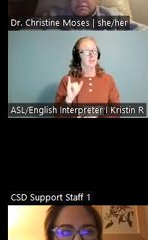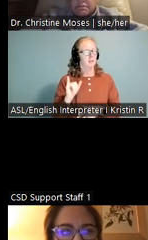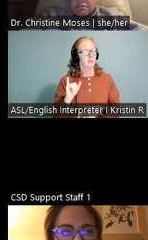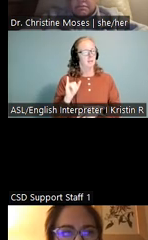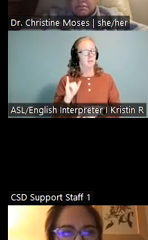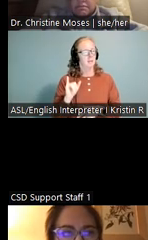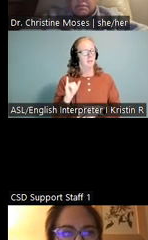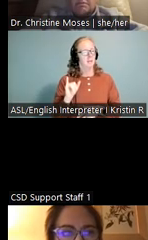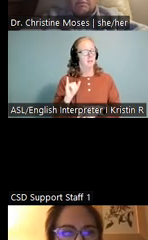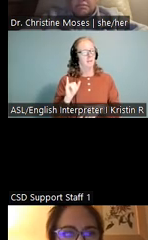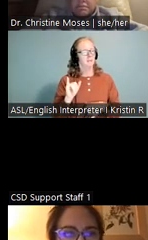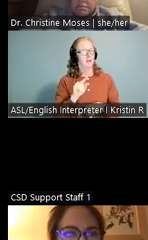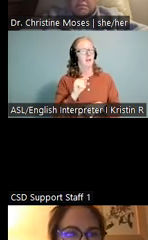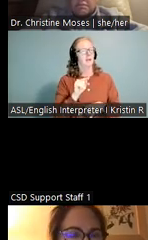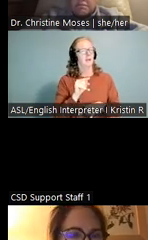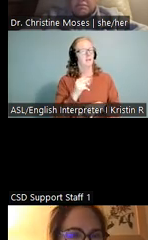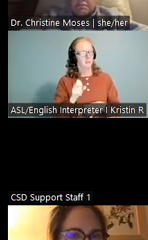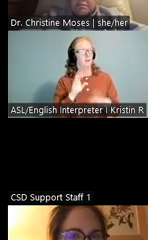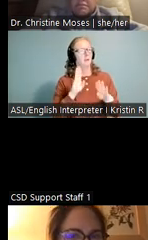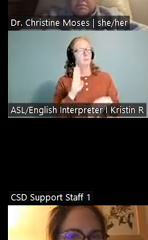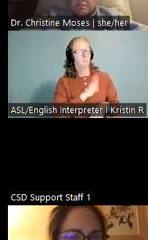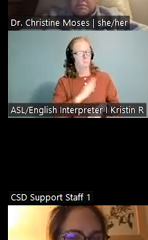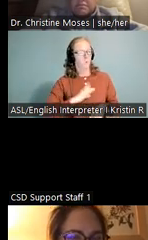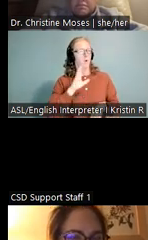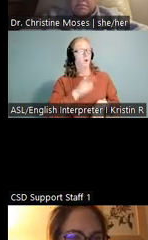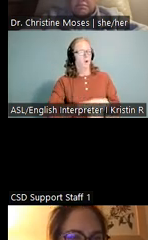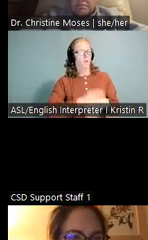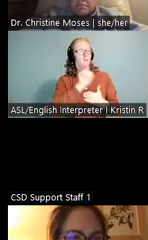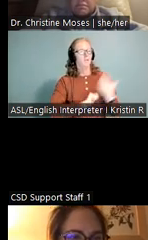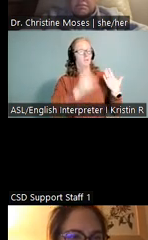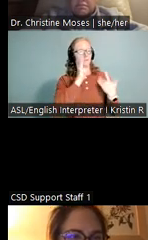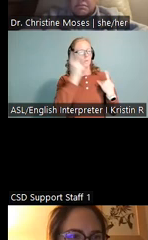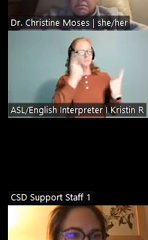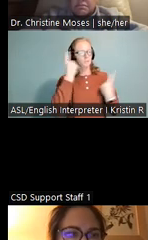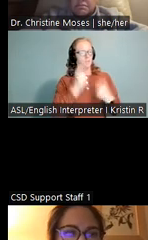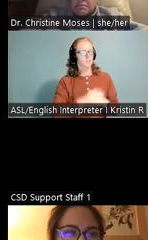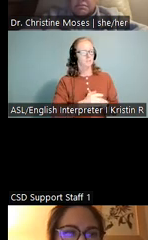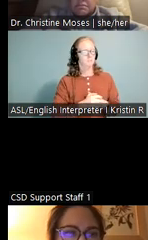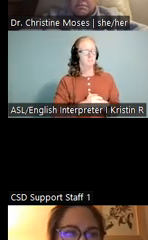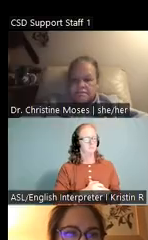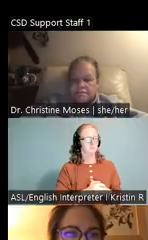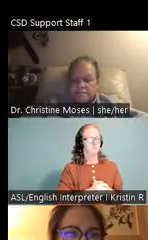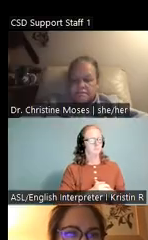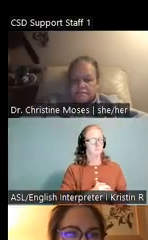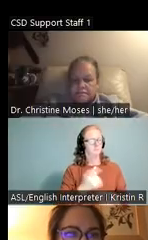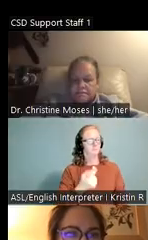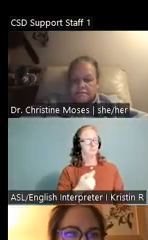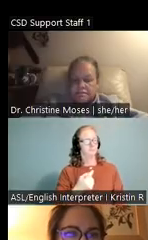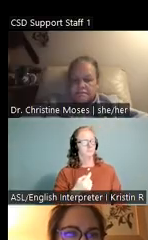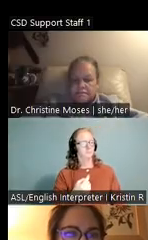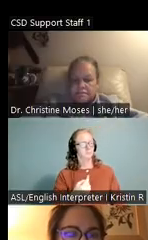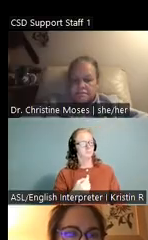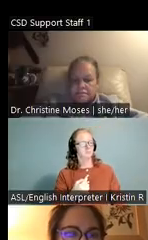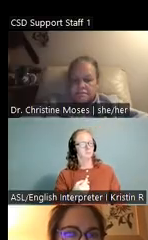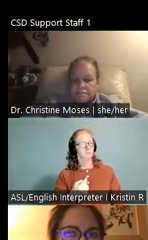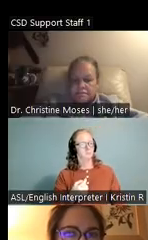requested by the board shall be placed on the agenda for consideration. I think we could just, it could be